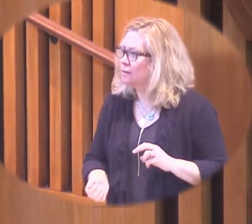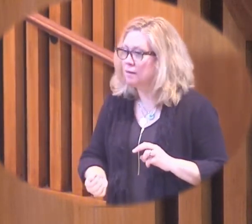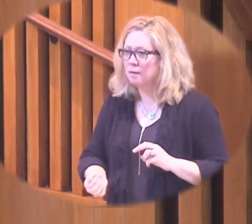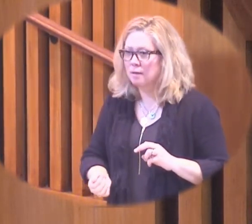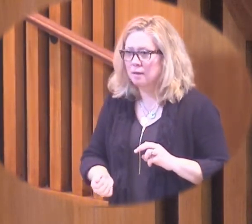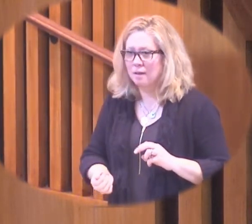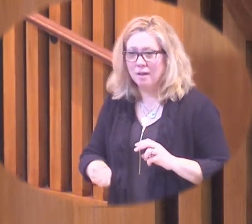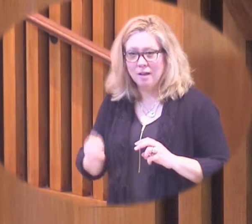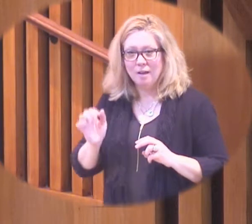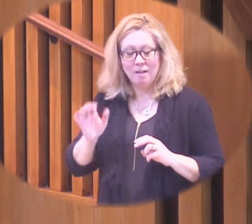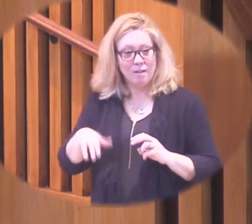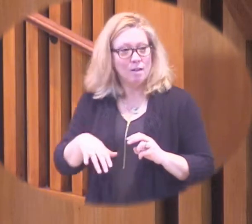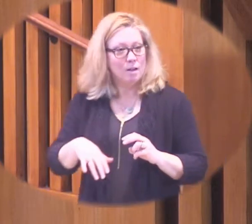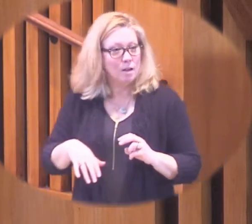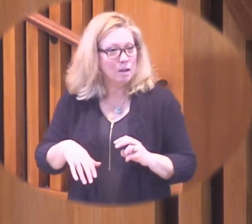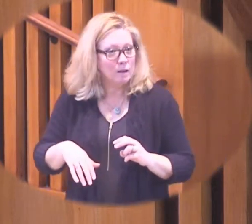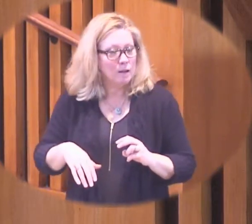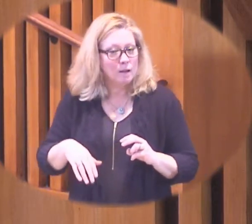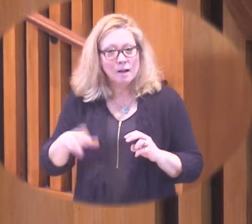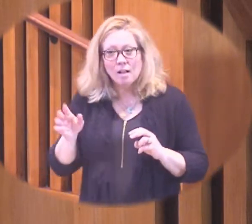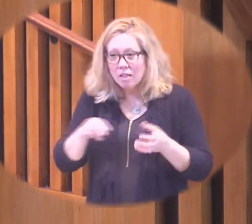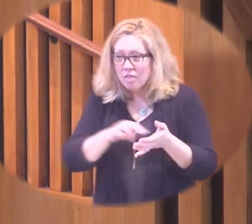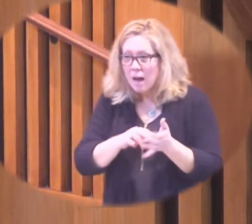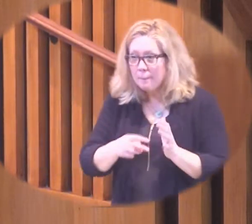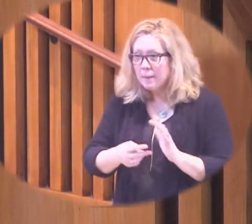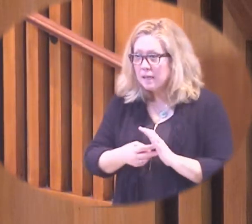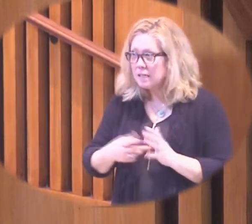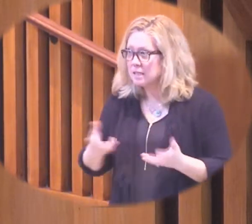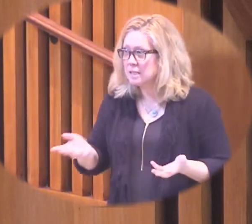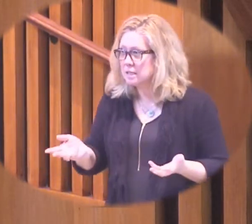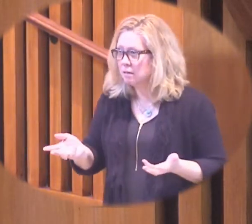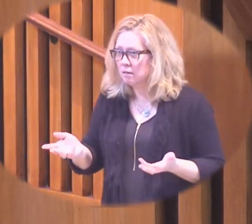Now this means that the utensil that she's going to